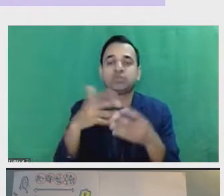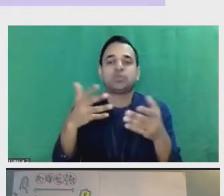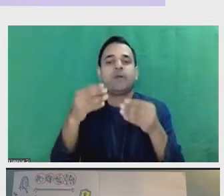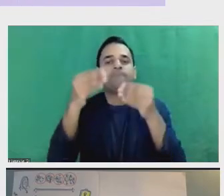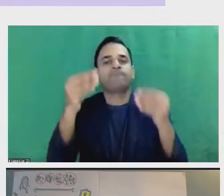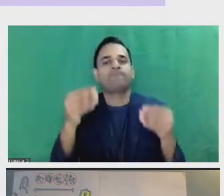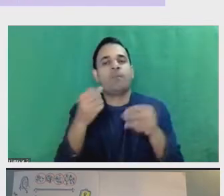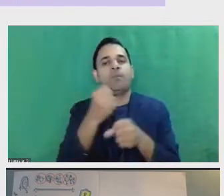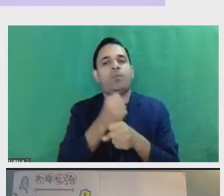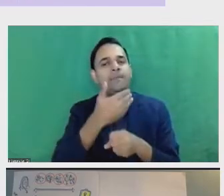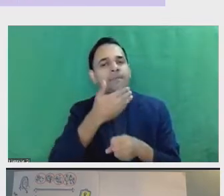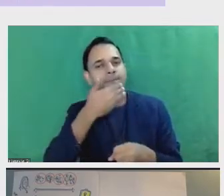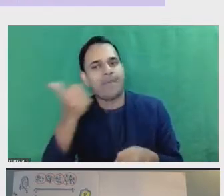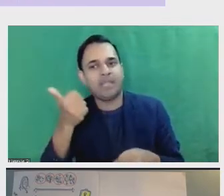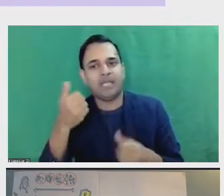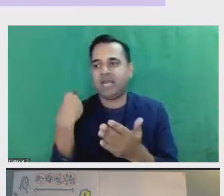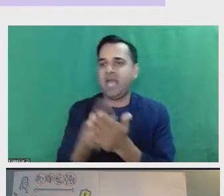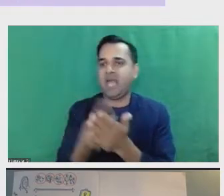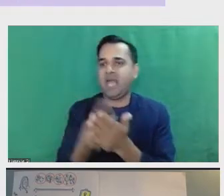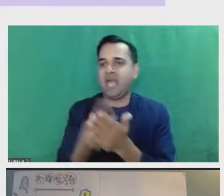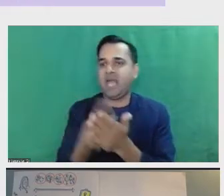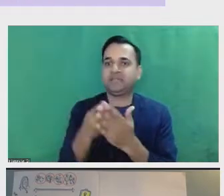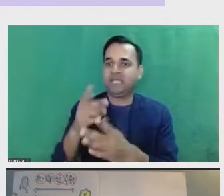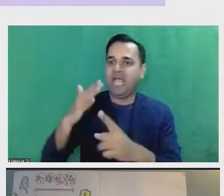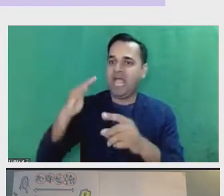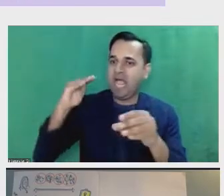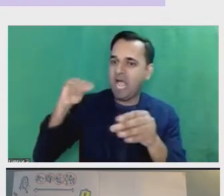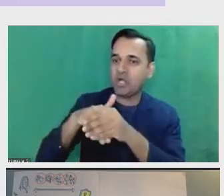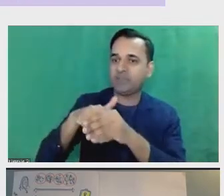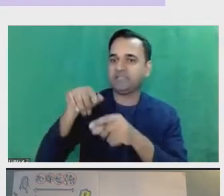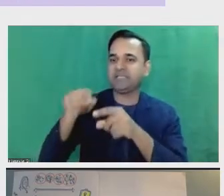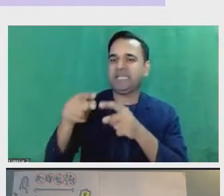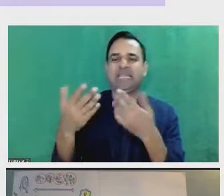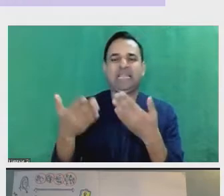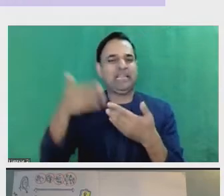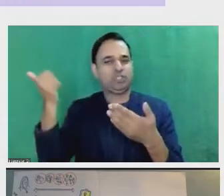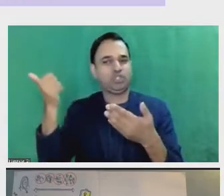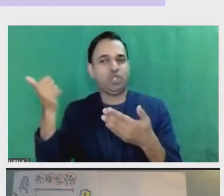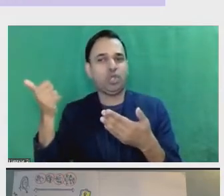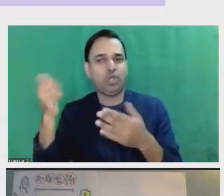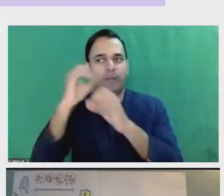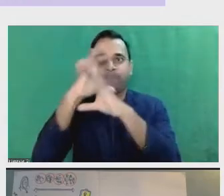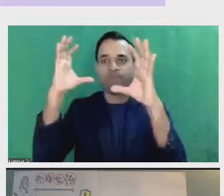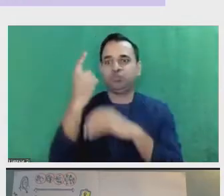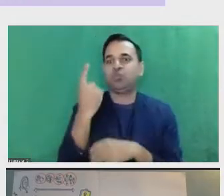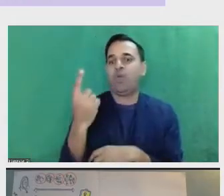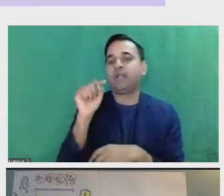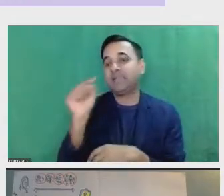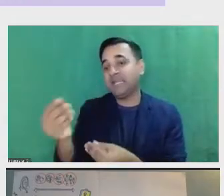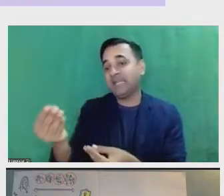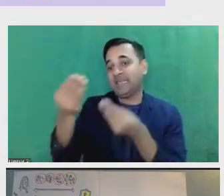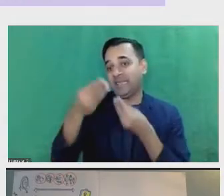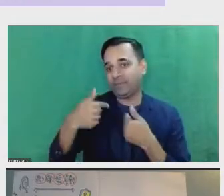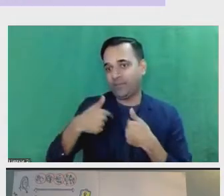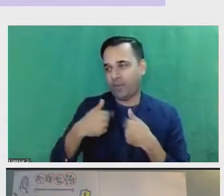implement. So the vision is one, and that gave me the opportunity to talk about the vision a little bit. I think that one of the big